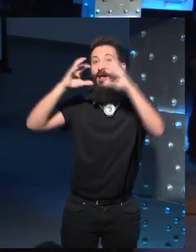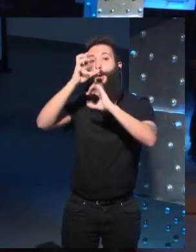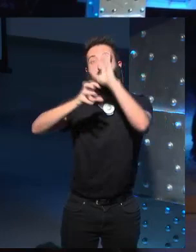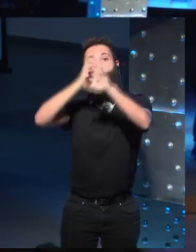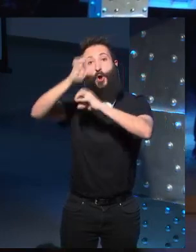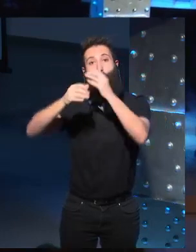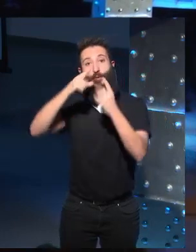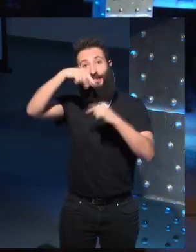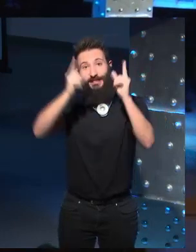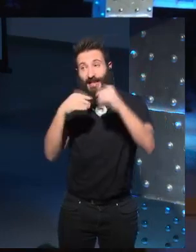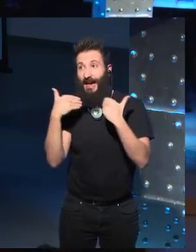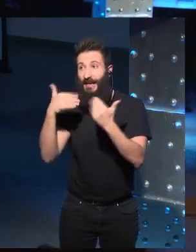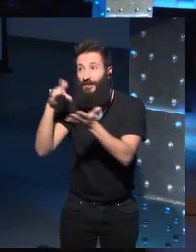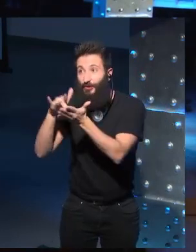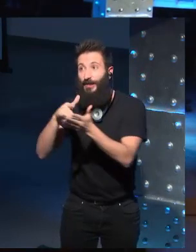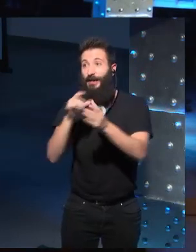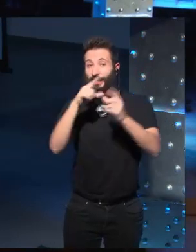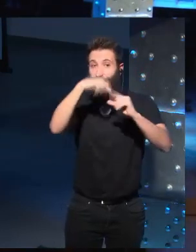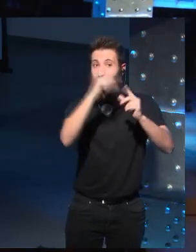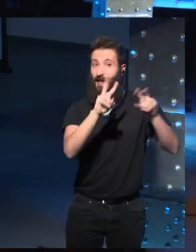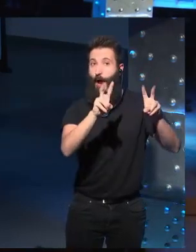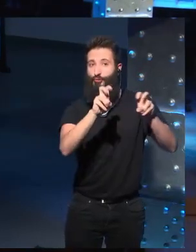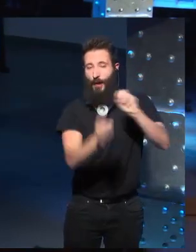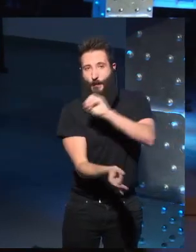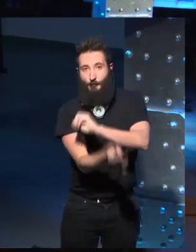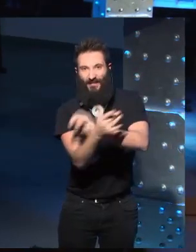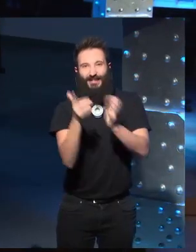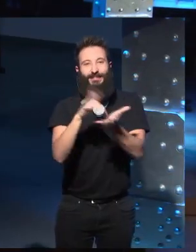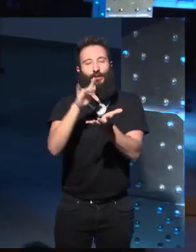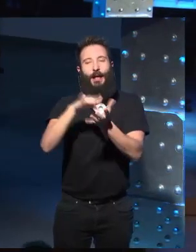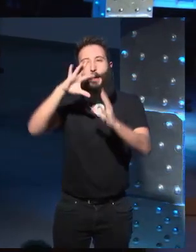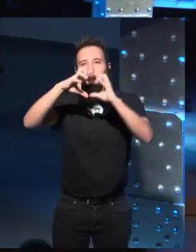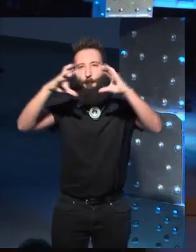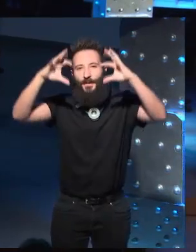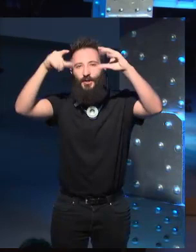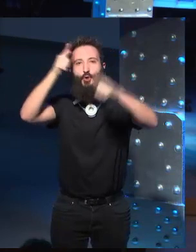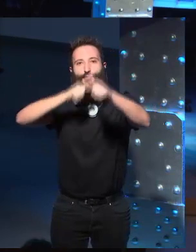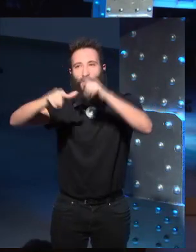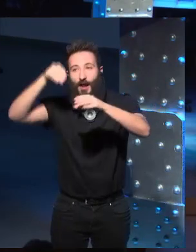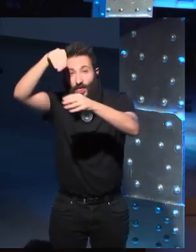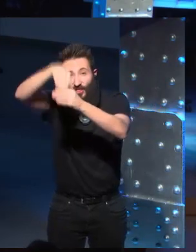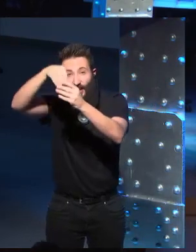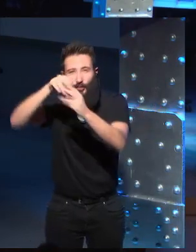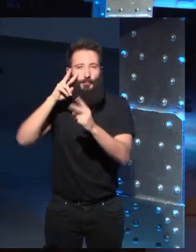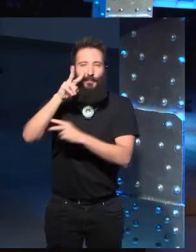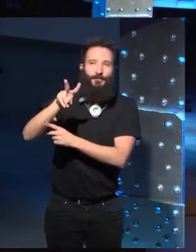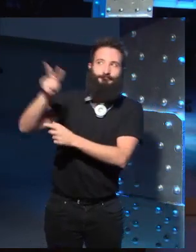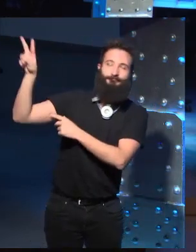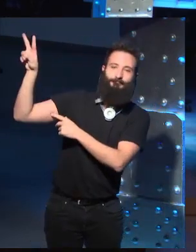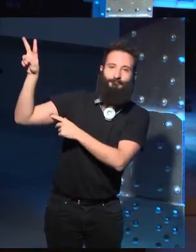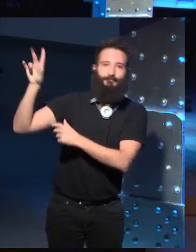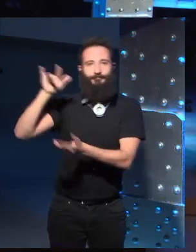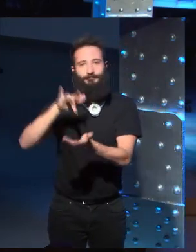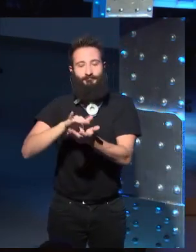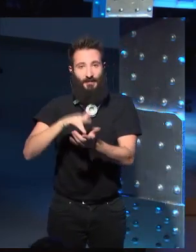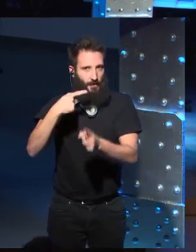could travel inside the cloud that you can see here, that's what you will see. That's what you would see. This is not a real